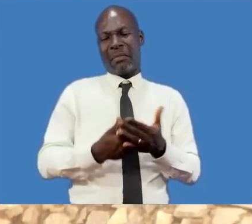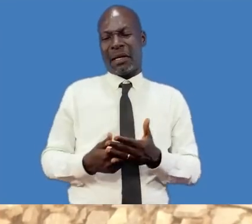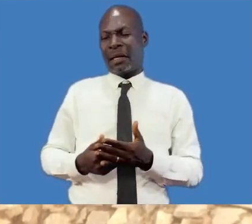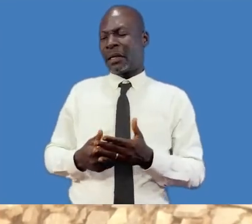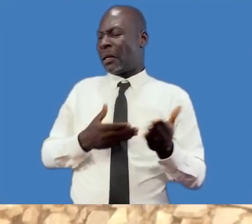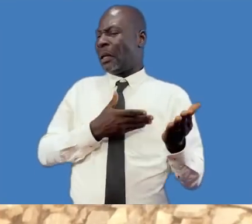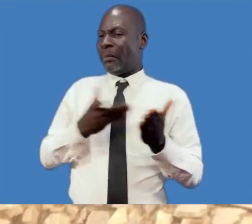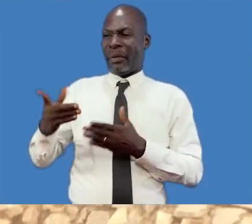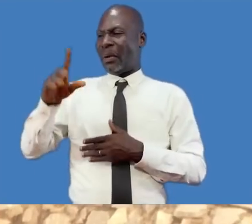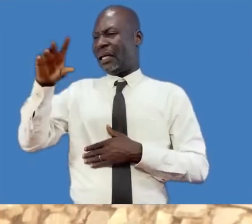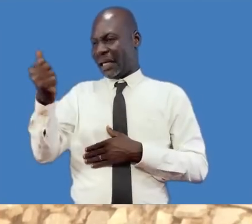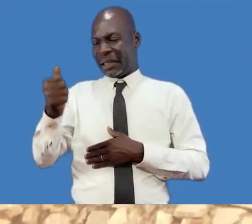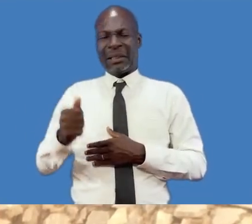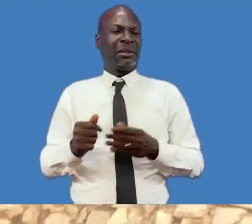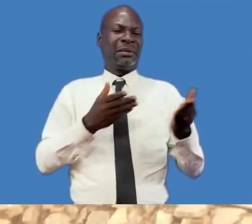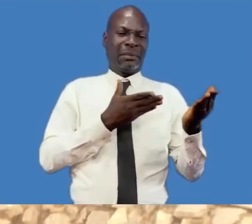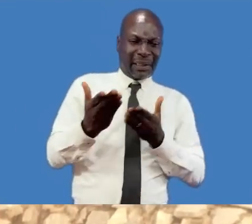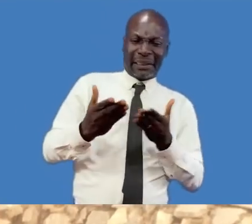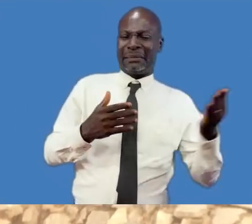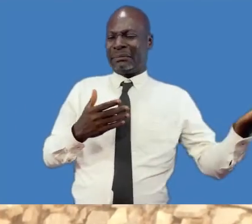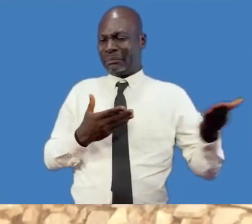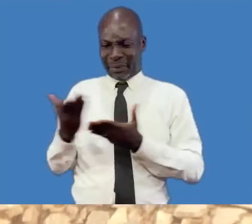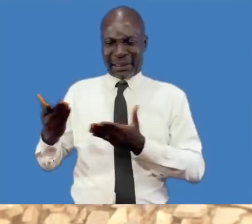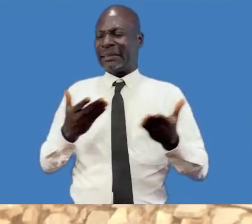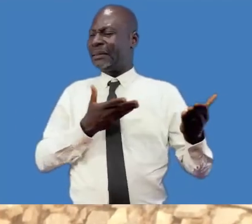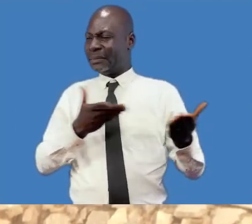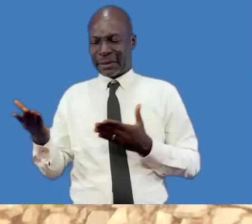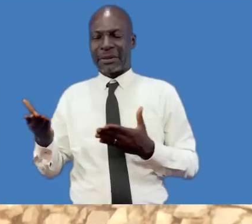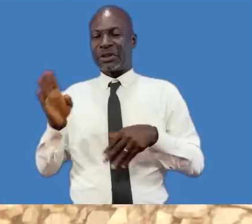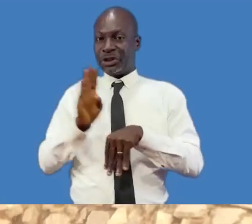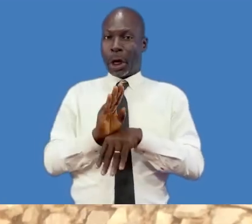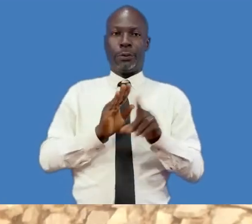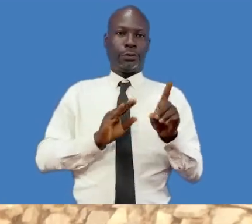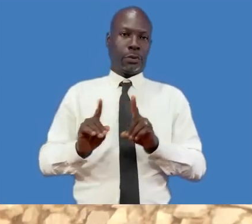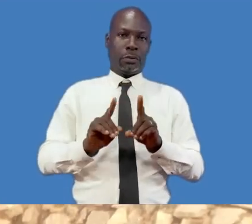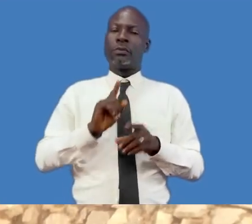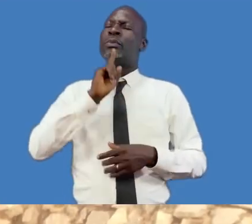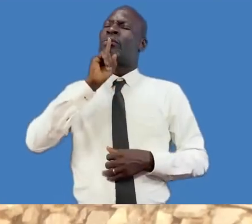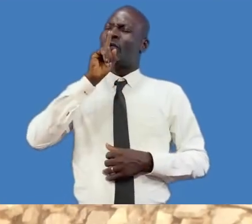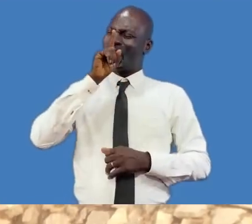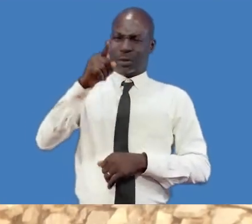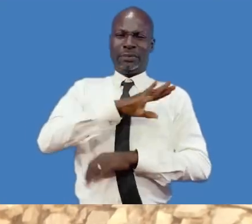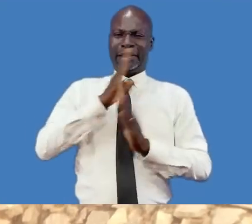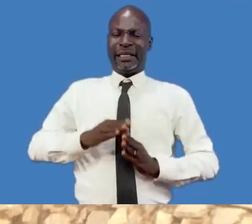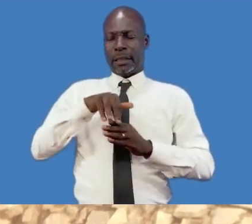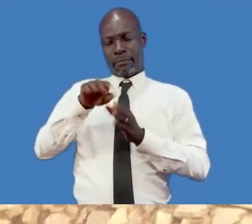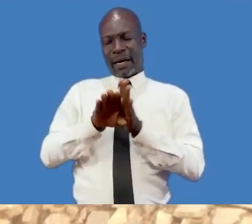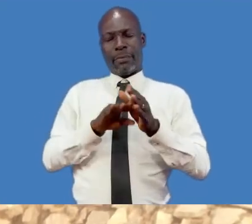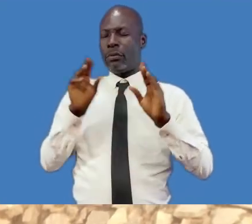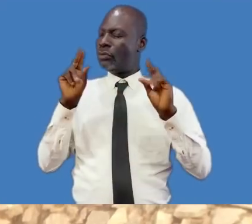nto so dudubra kofa webra ah ene asori fo eye no nokra krisosumo bible mu no enya sa